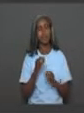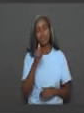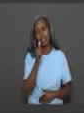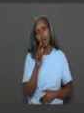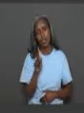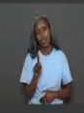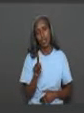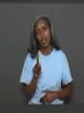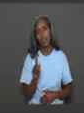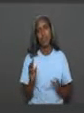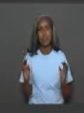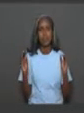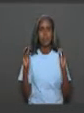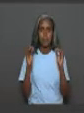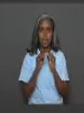A1,